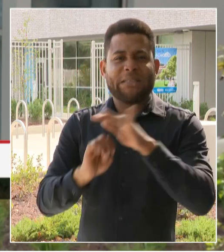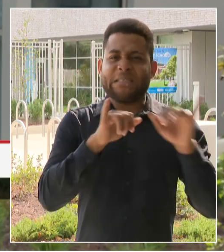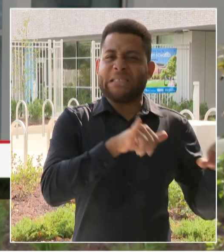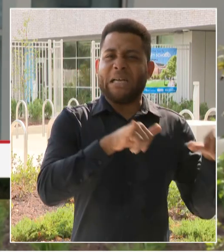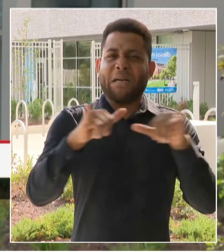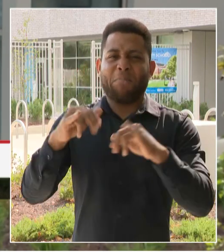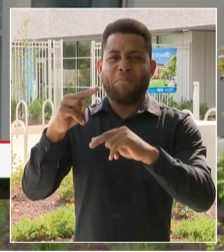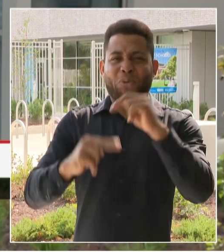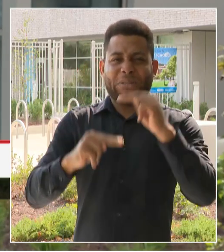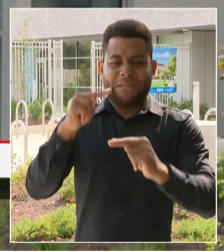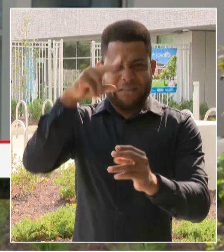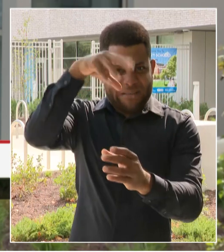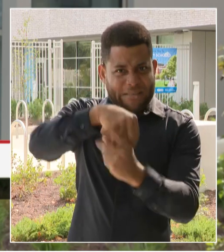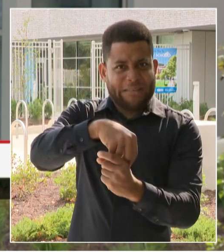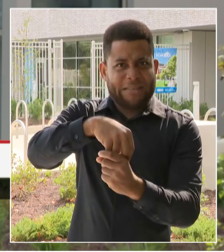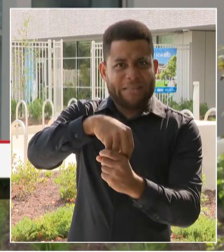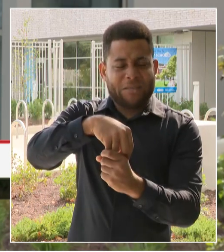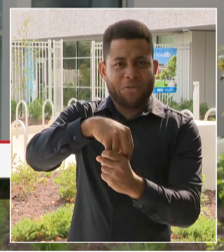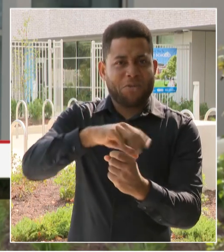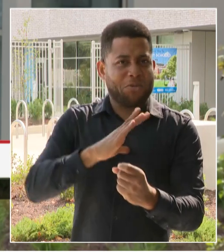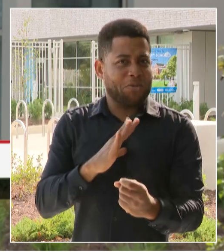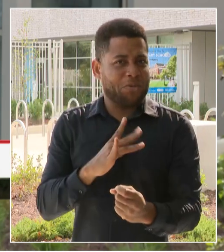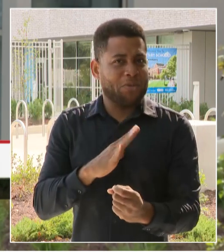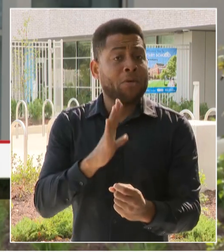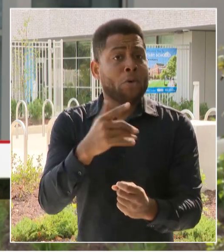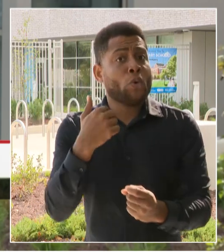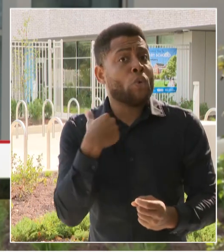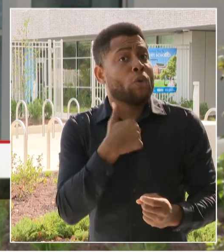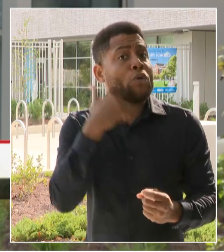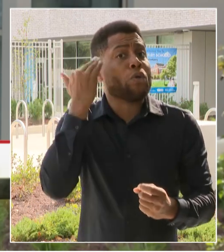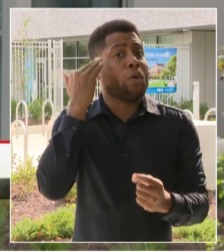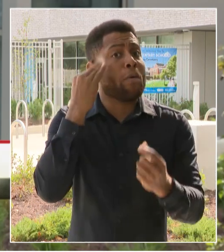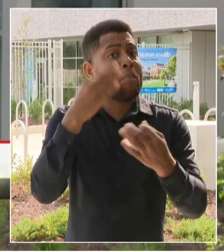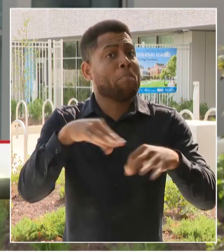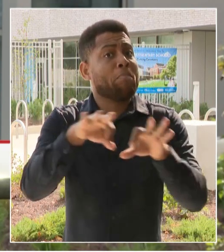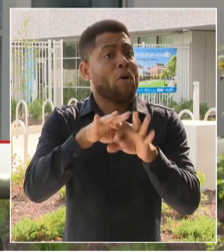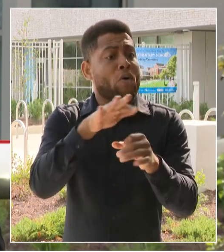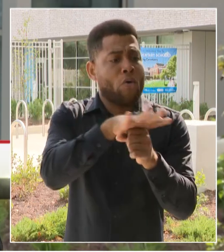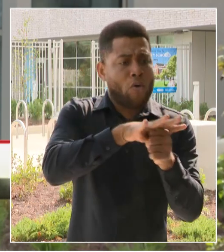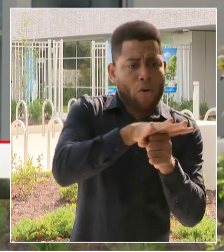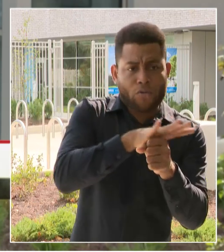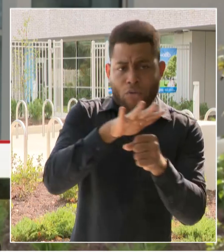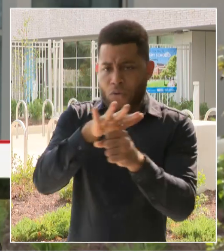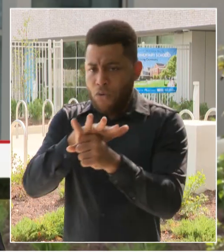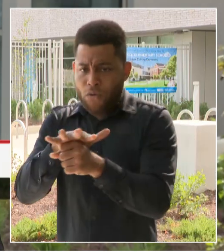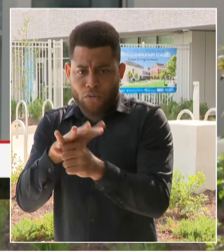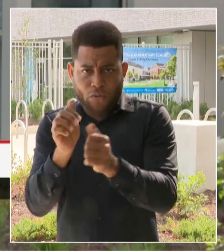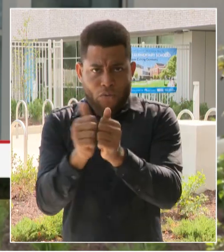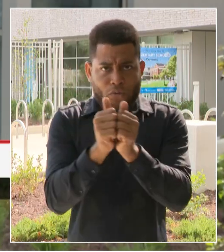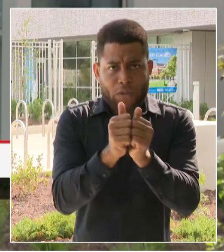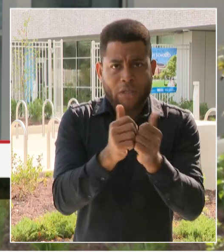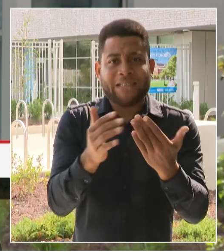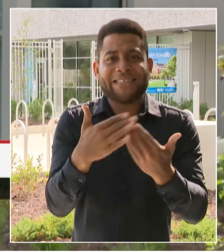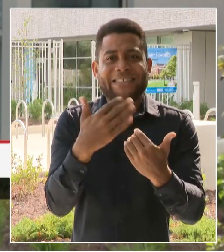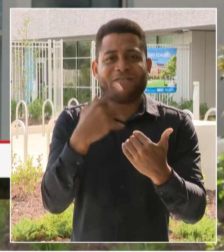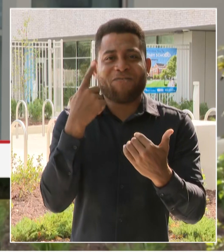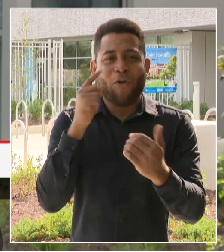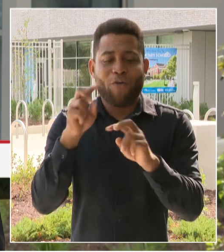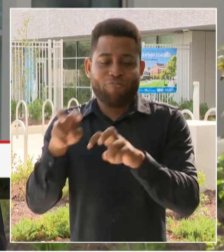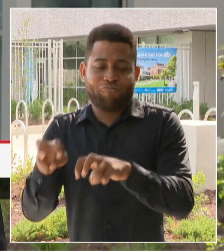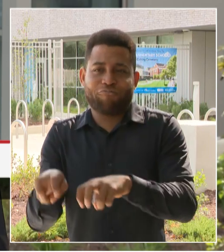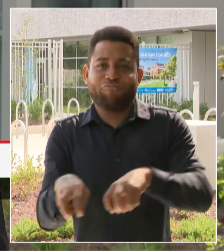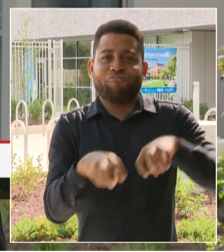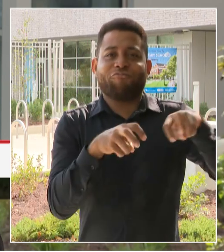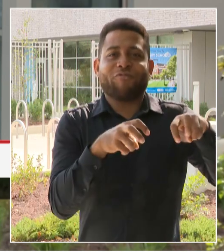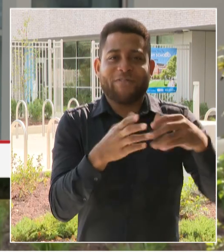in DCPS elementary schools because we know how important that location is and that transition is for our families. So we are very,